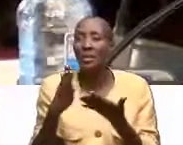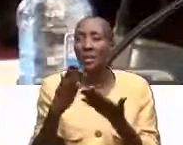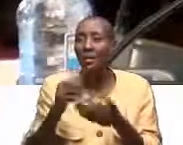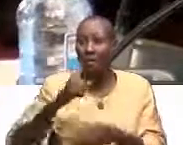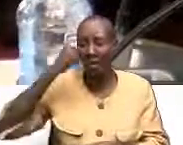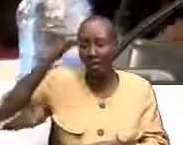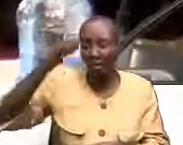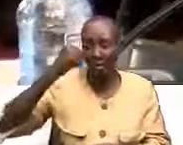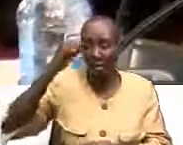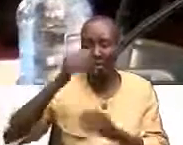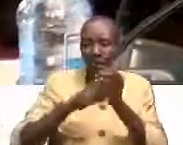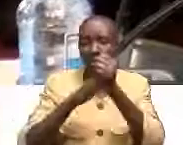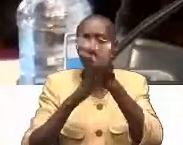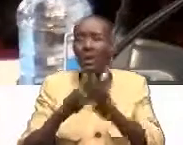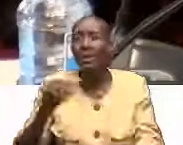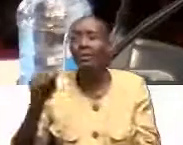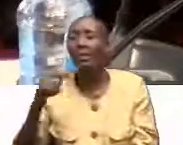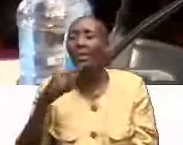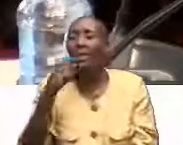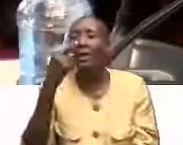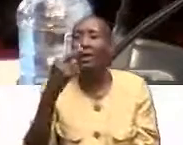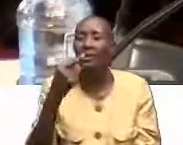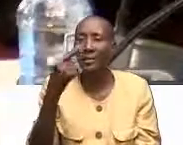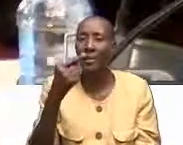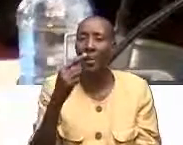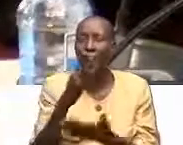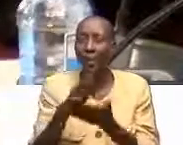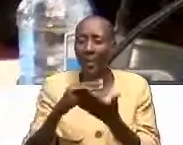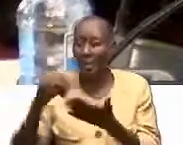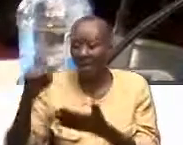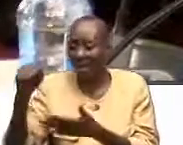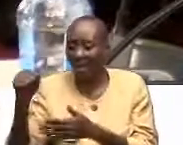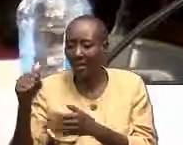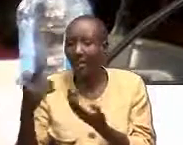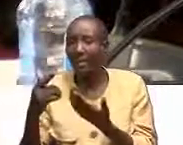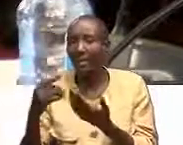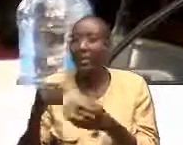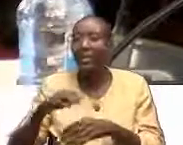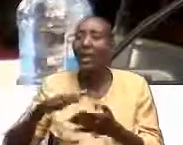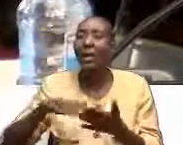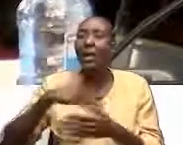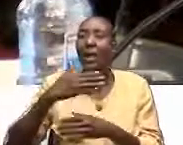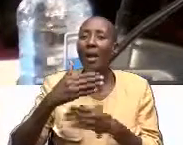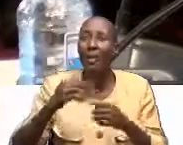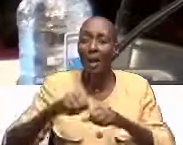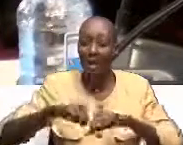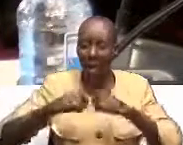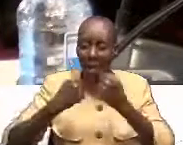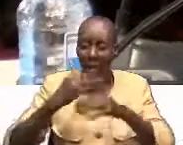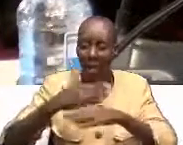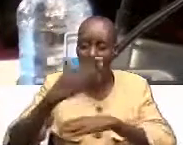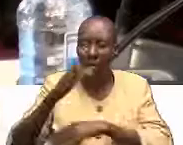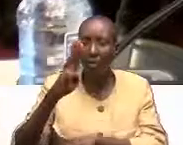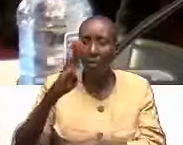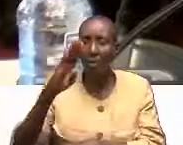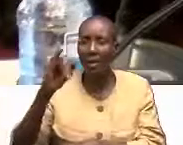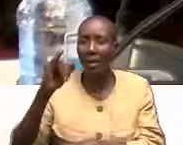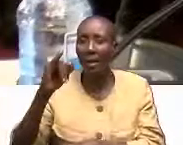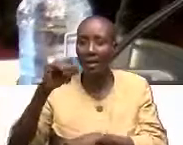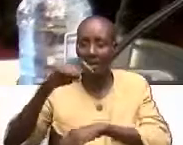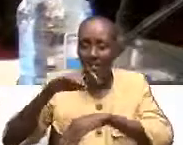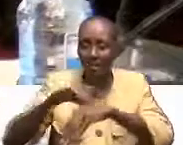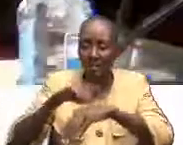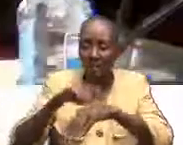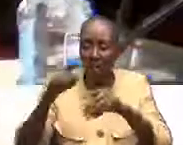class that certain paths and outcomes will come out of the BBI within certain timelines,